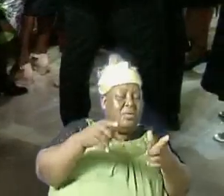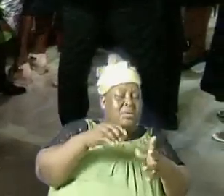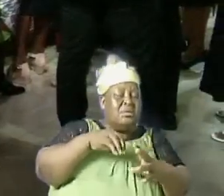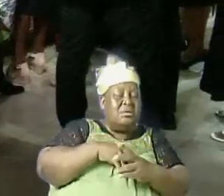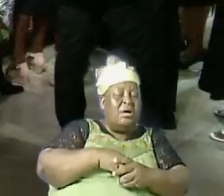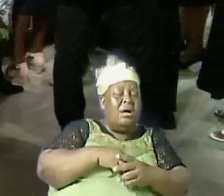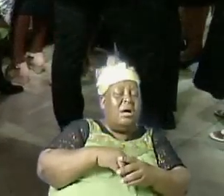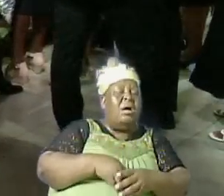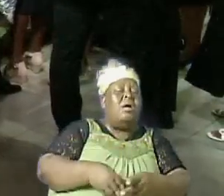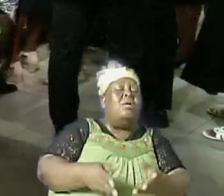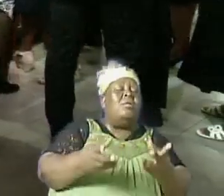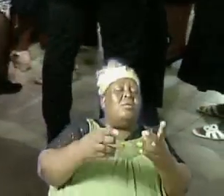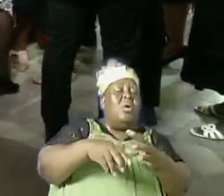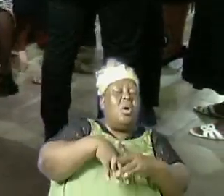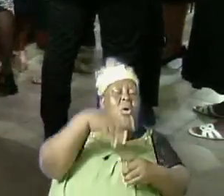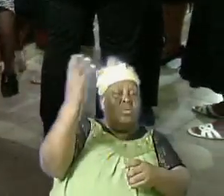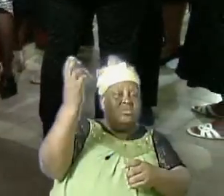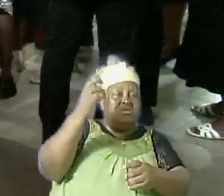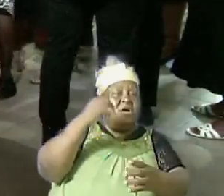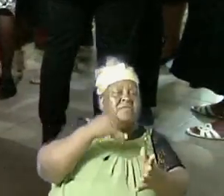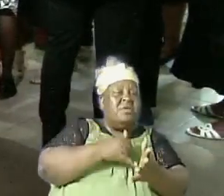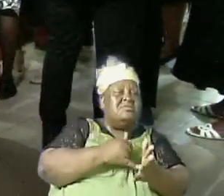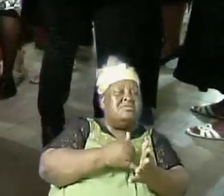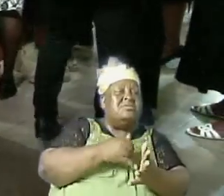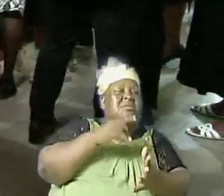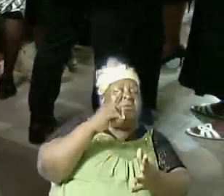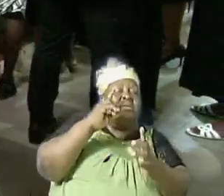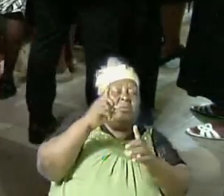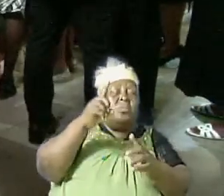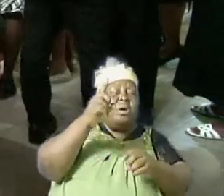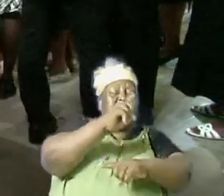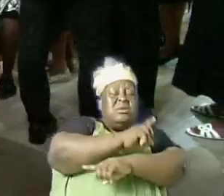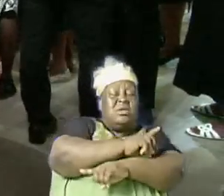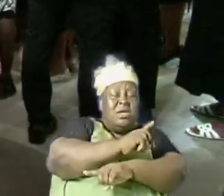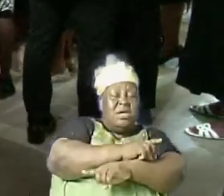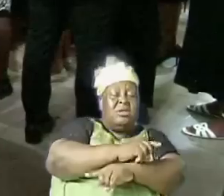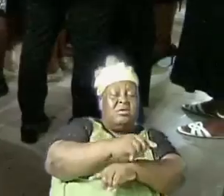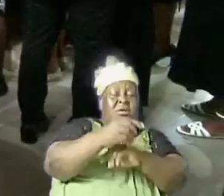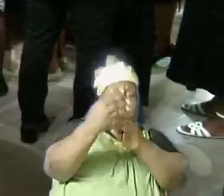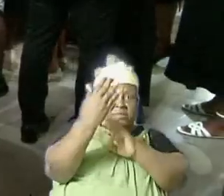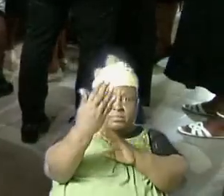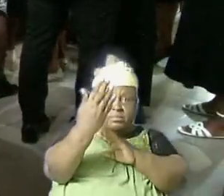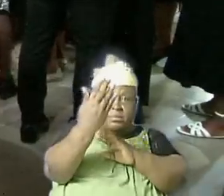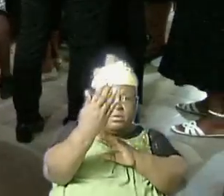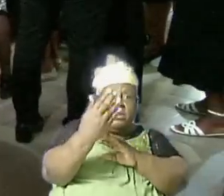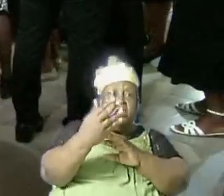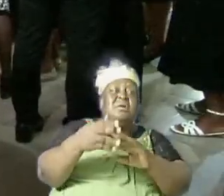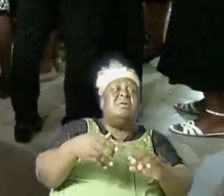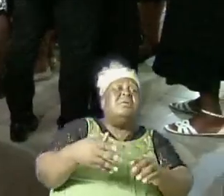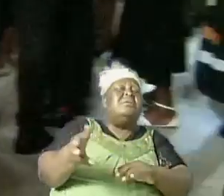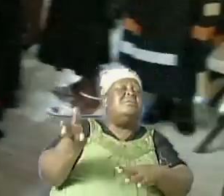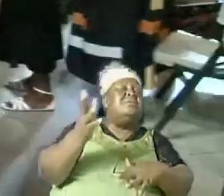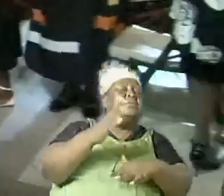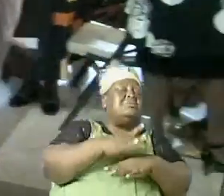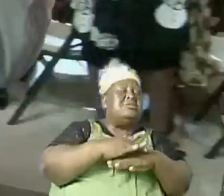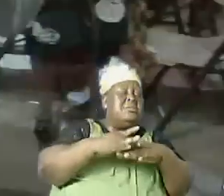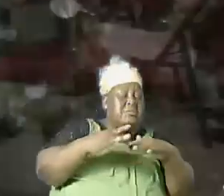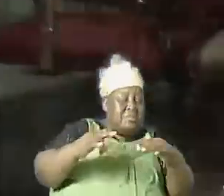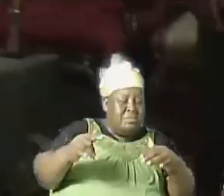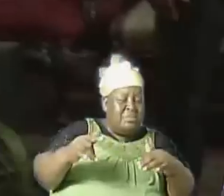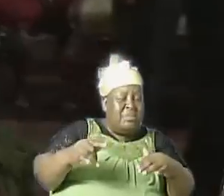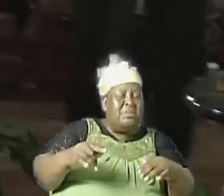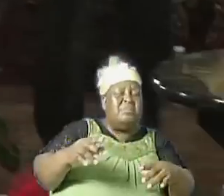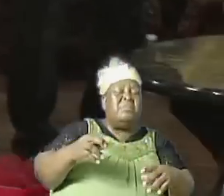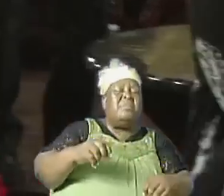in it, are coming out of it. One day it's gonna confront you, but there is a preemptive